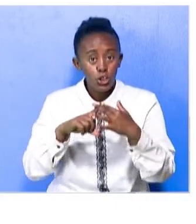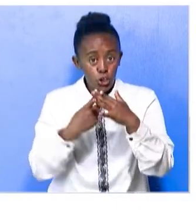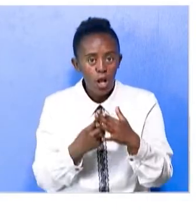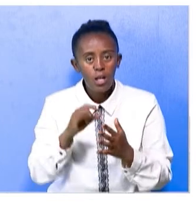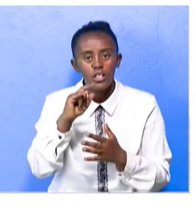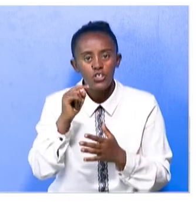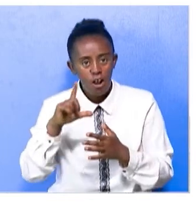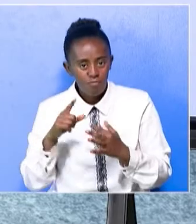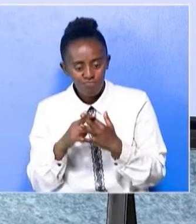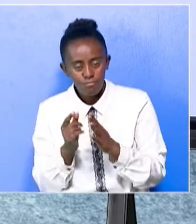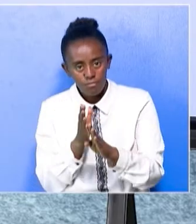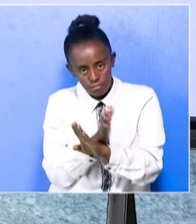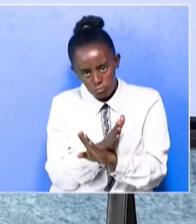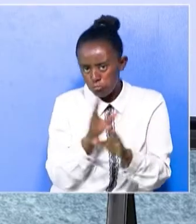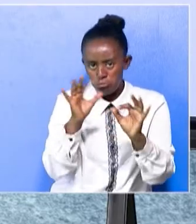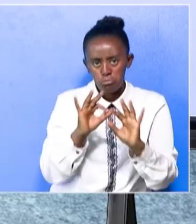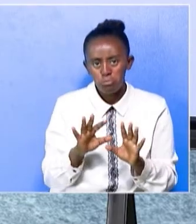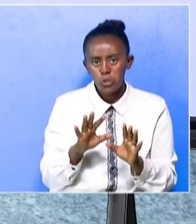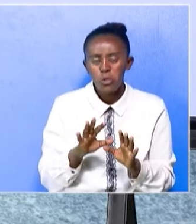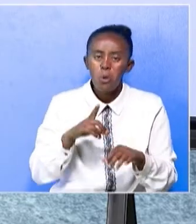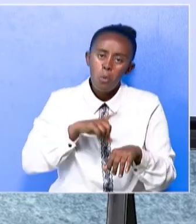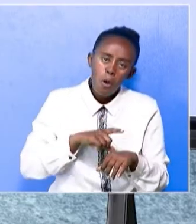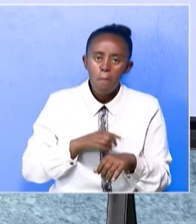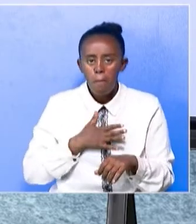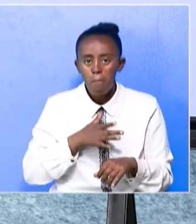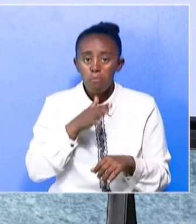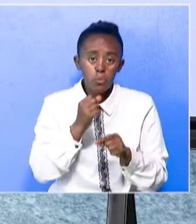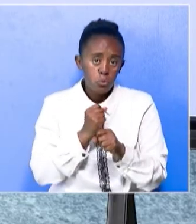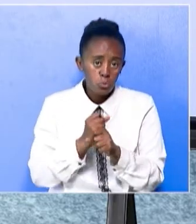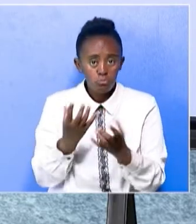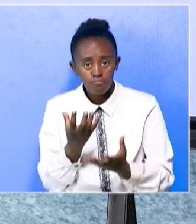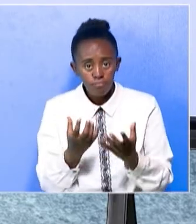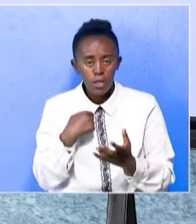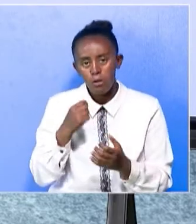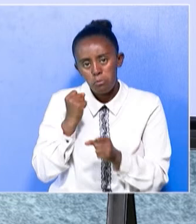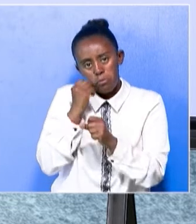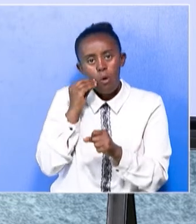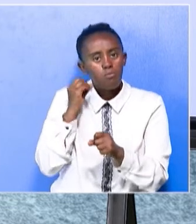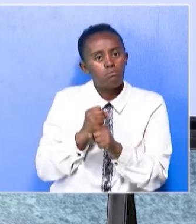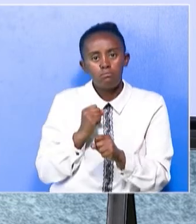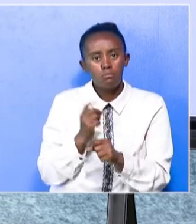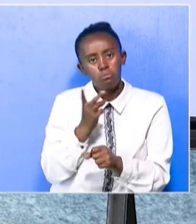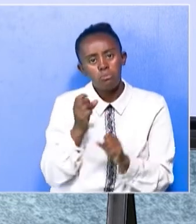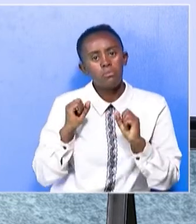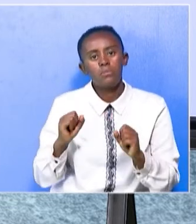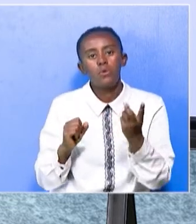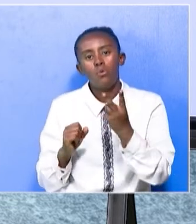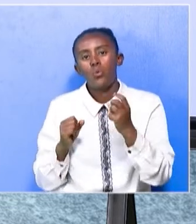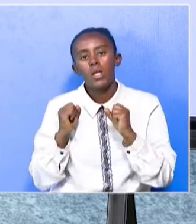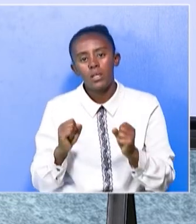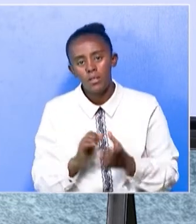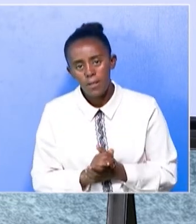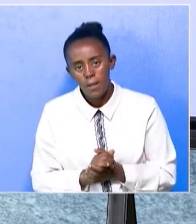position. It doesn't matter. While my mother was cooking dinner, I was doing my homework. Both are acceptable. Please don't forget this one.